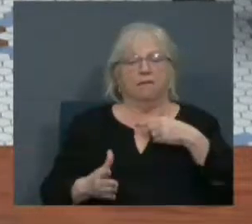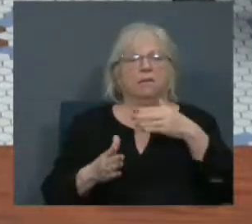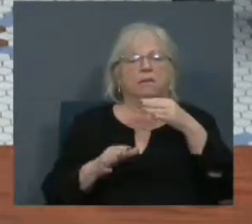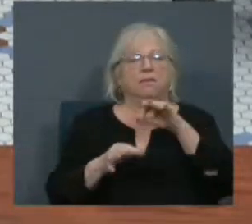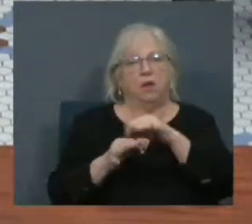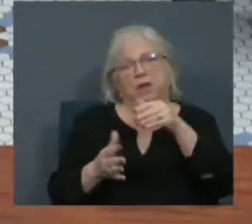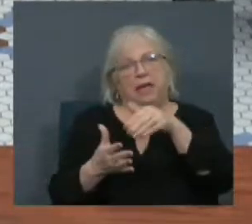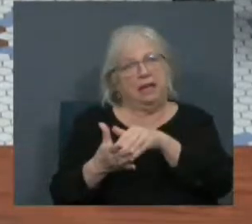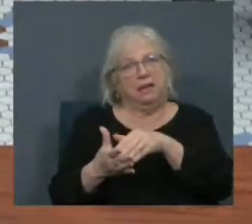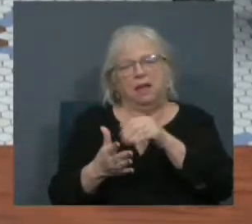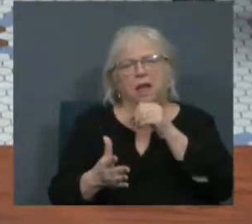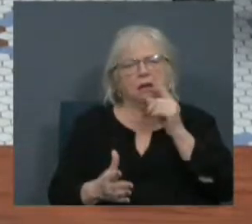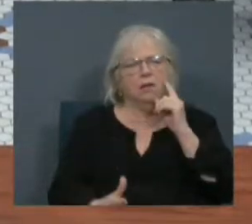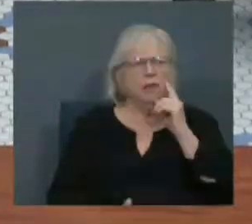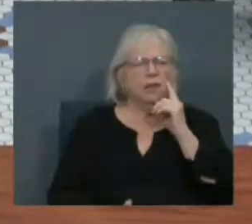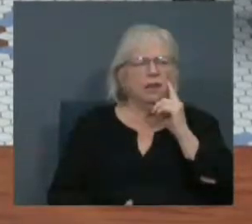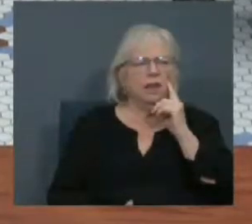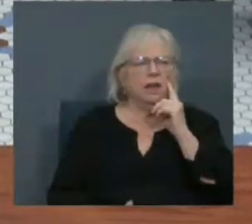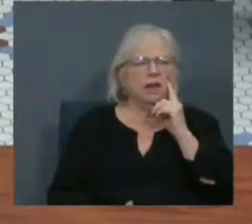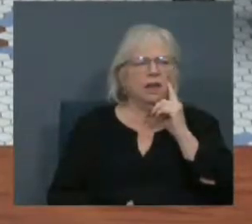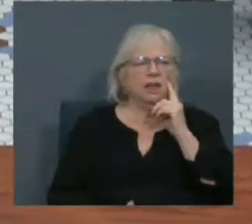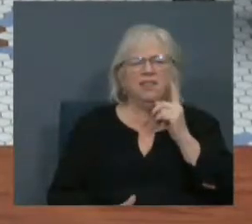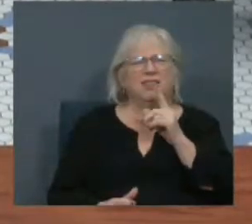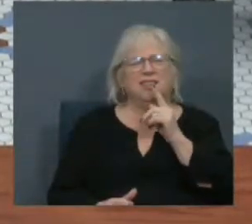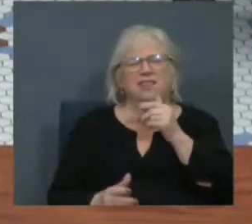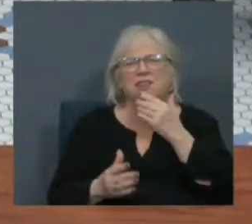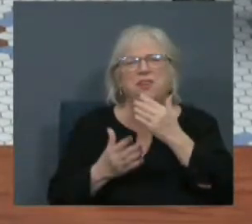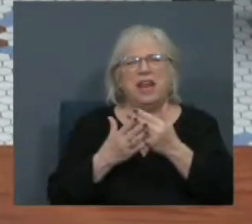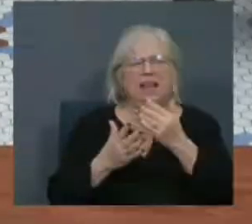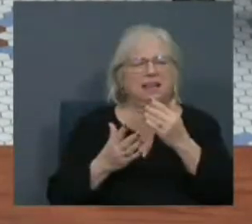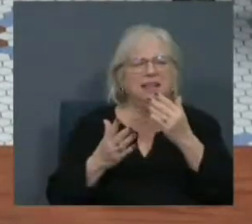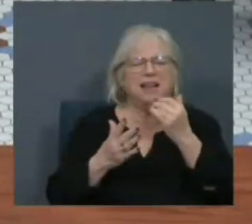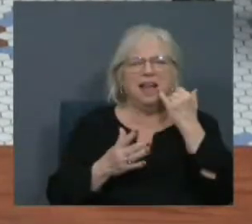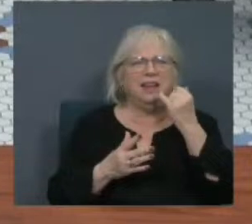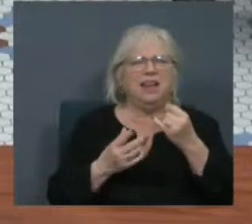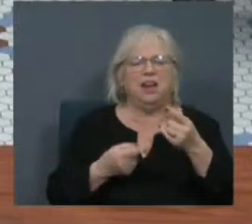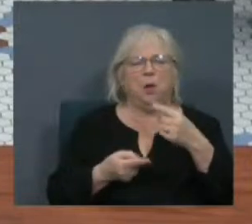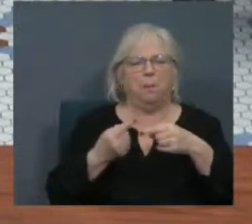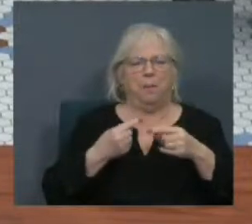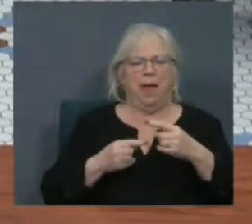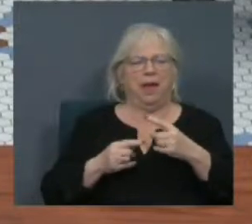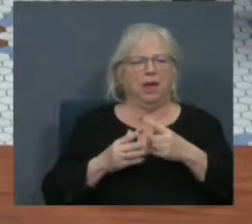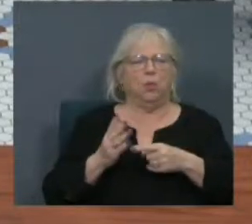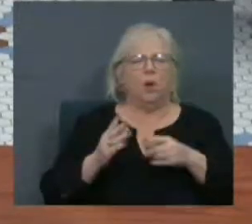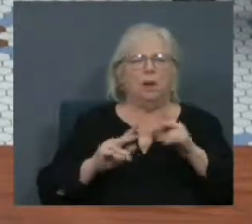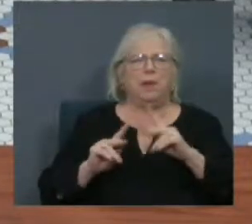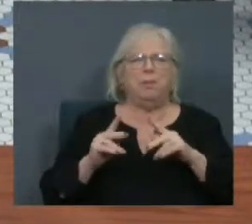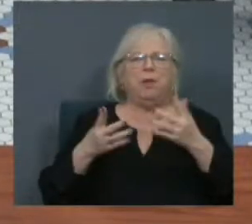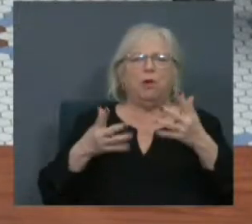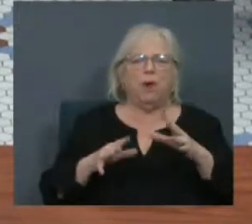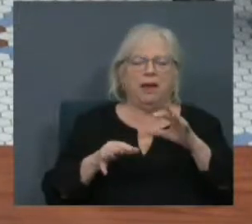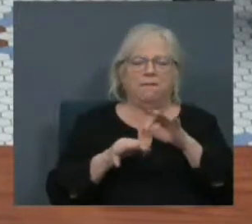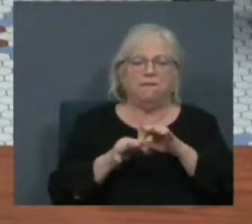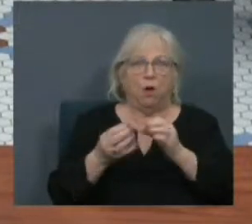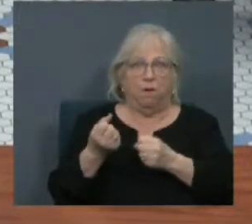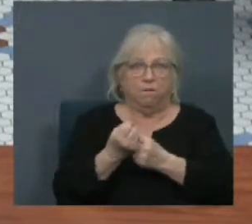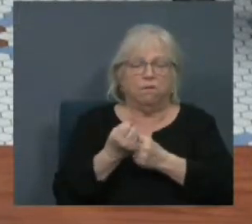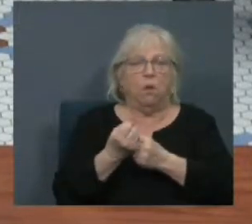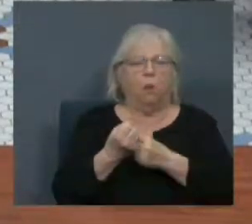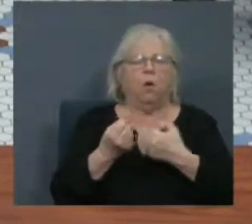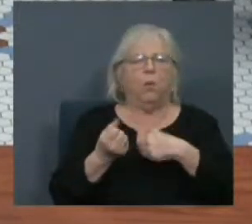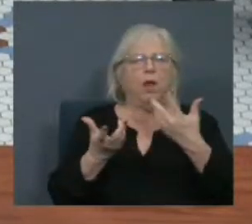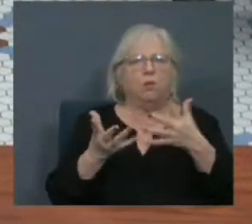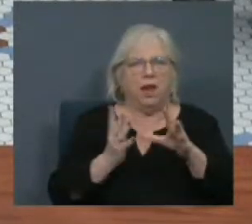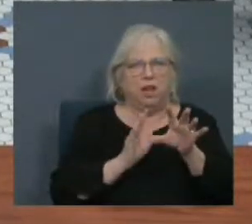I just don't think it's just a good idea to go back on what people already voted for and what we already